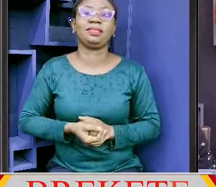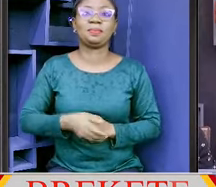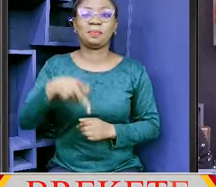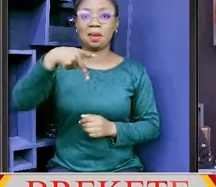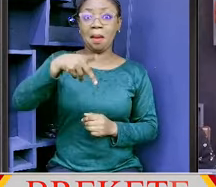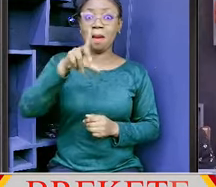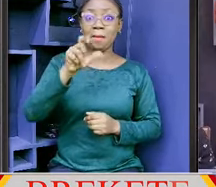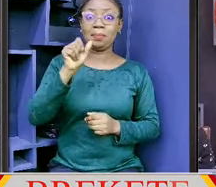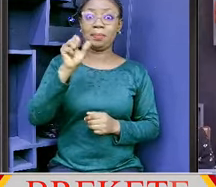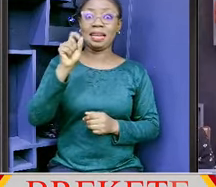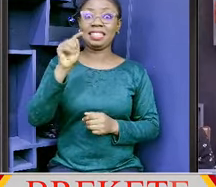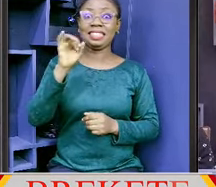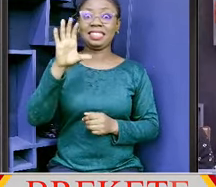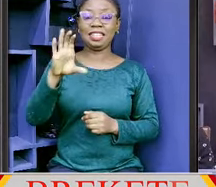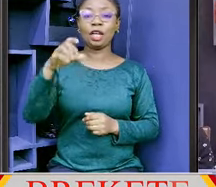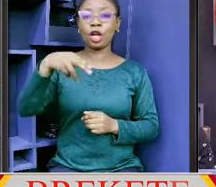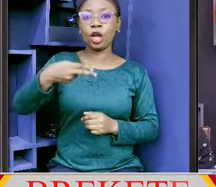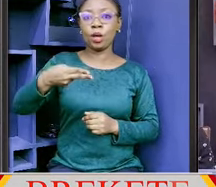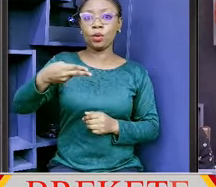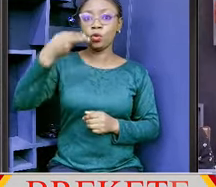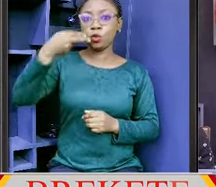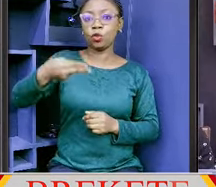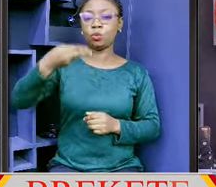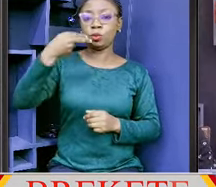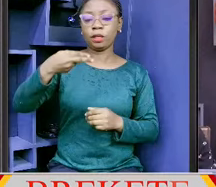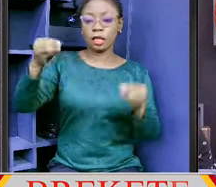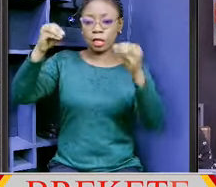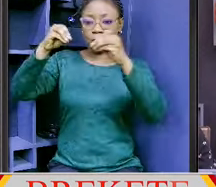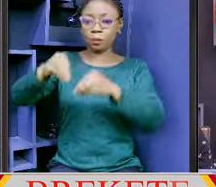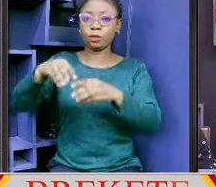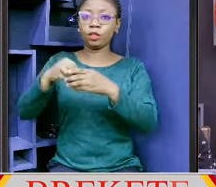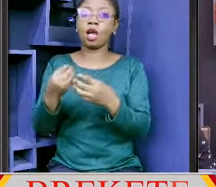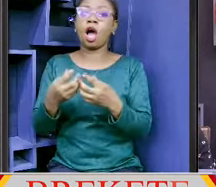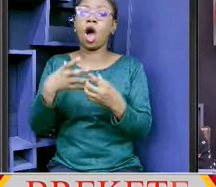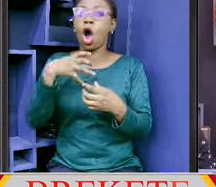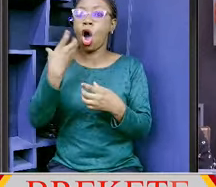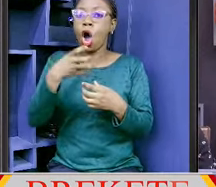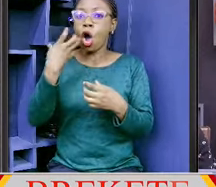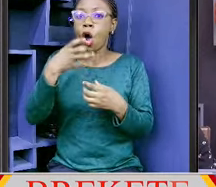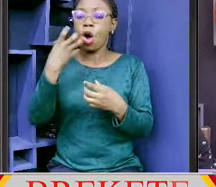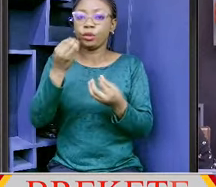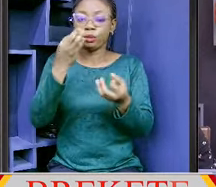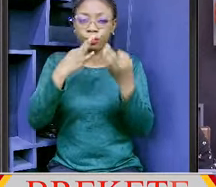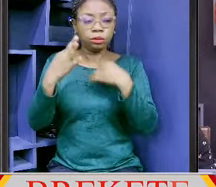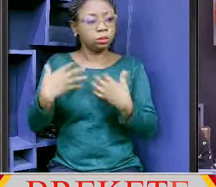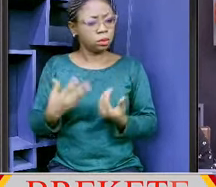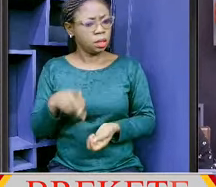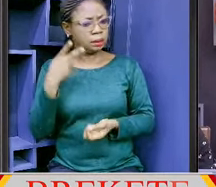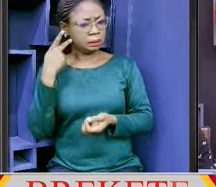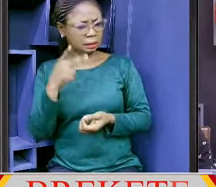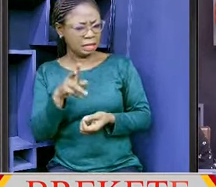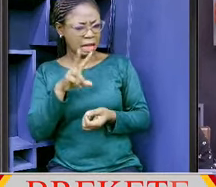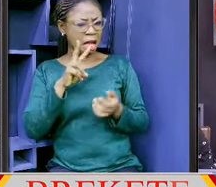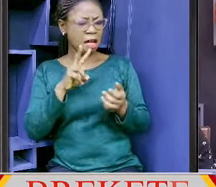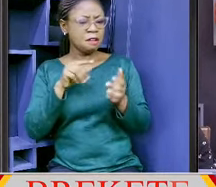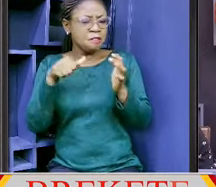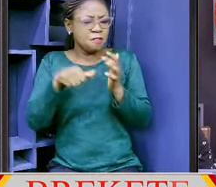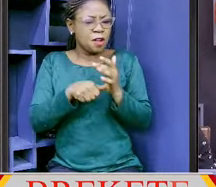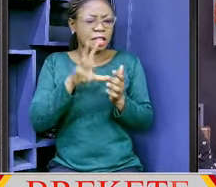Plastic spoon where they put for hot soup. Can't see card, water's card, where people no can collect.